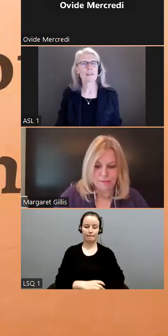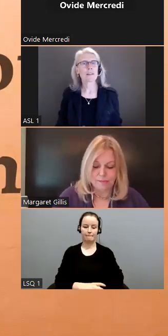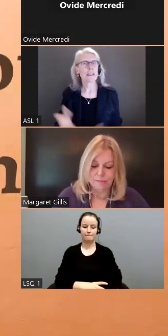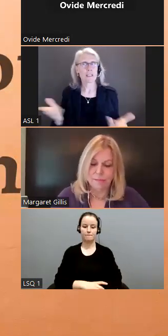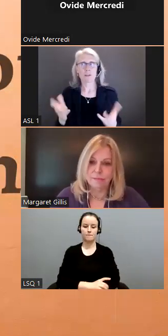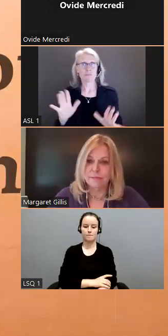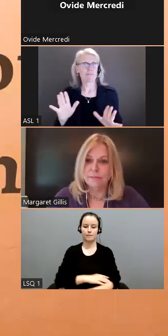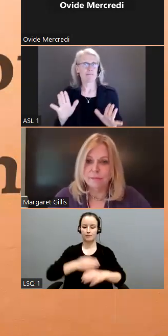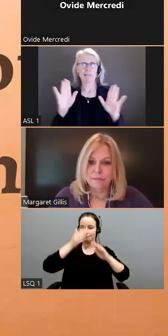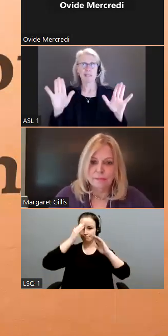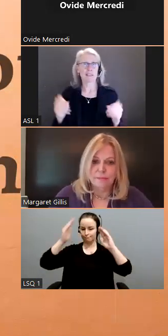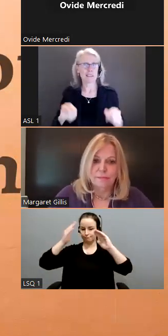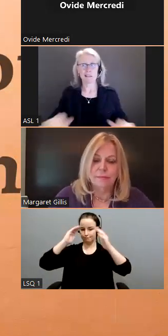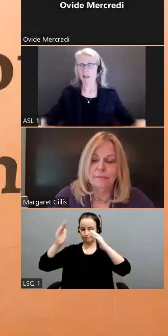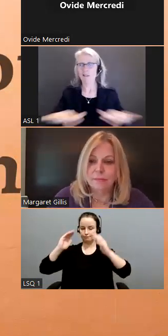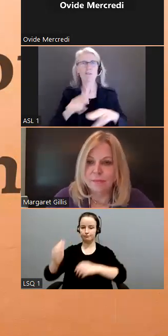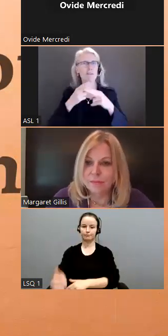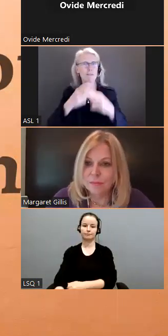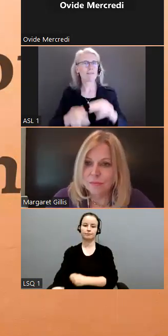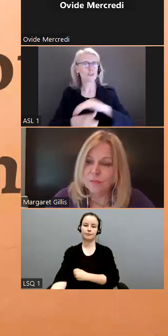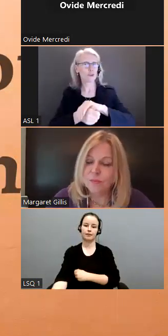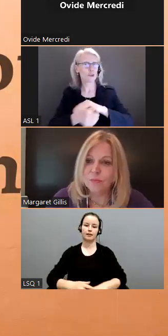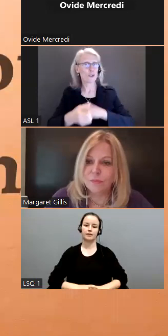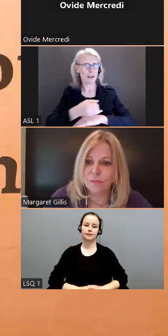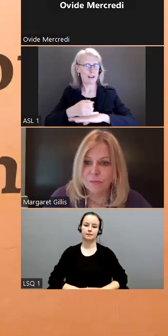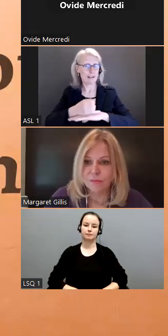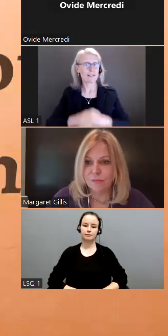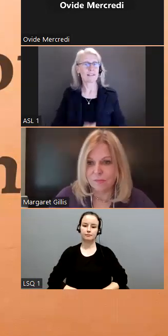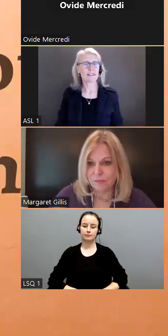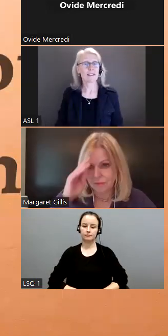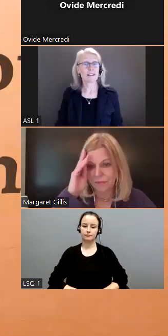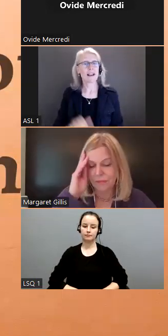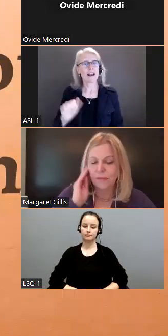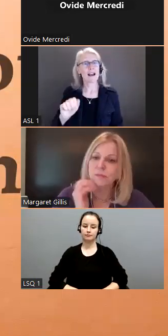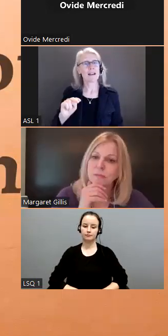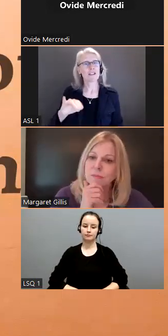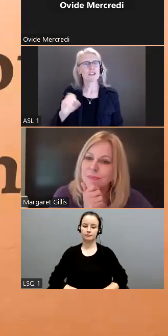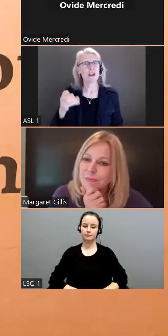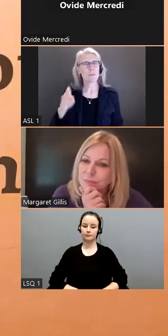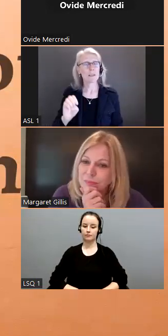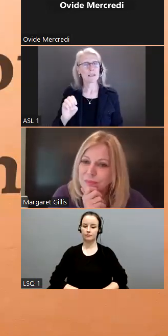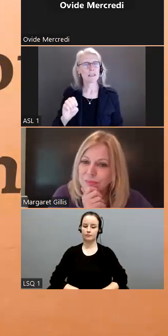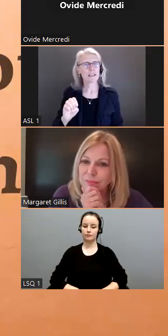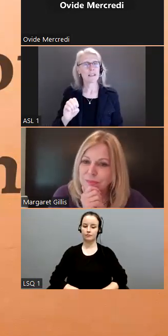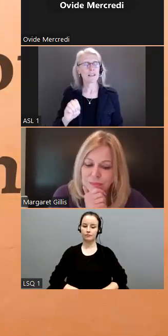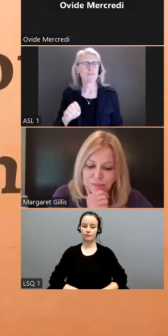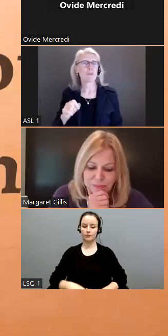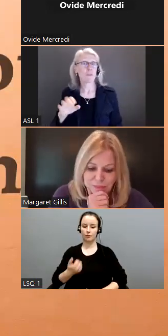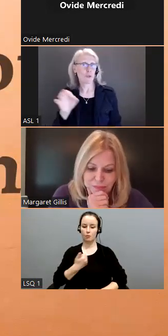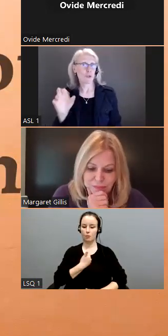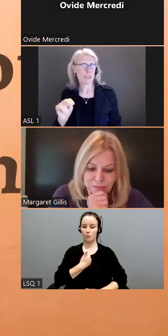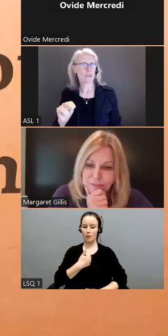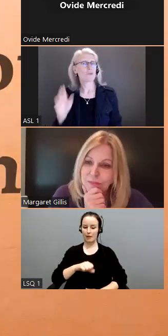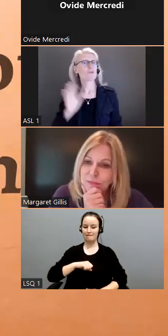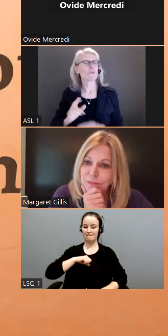great land, Turtle Island. I'm a proud Anishinaabe from Wasauksing First Nation, formerly